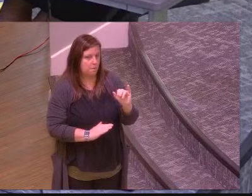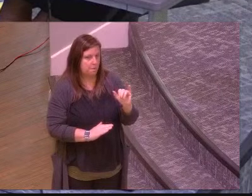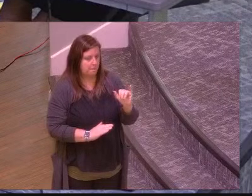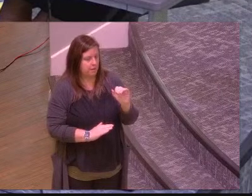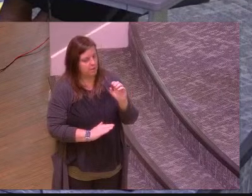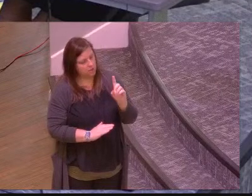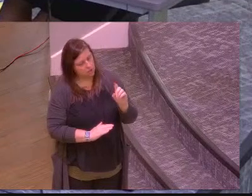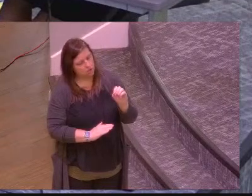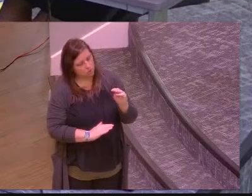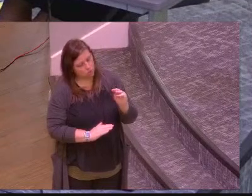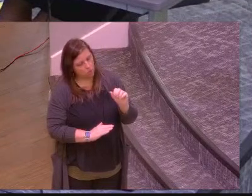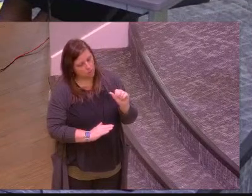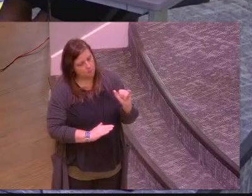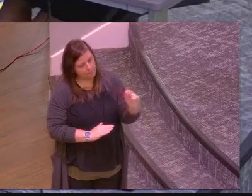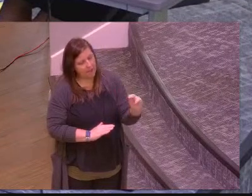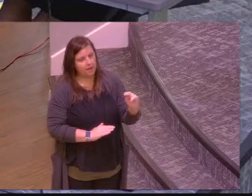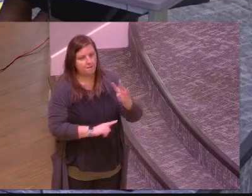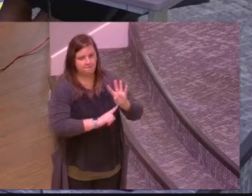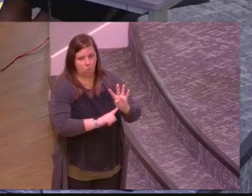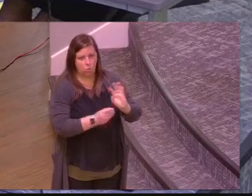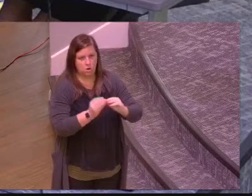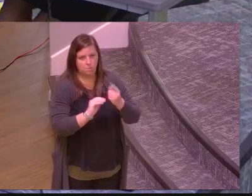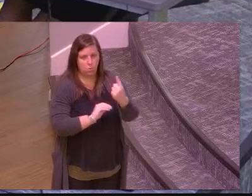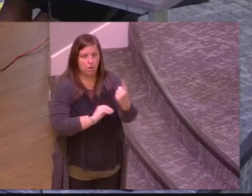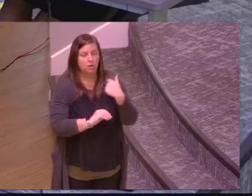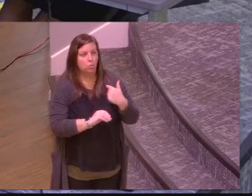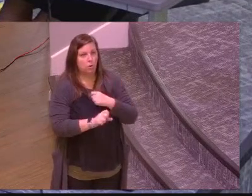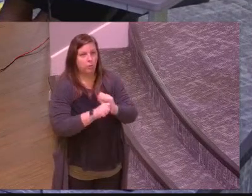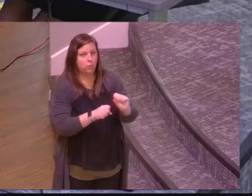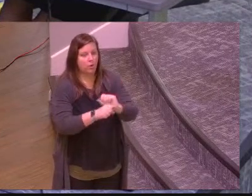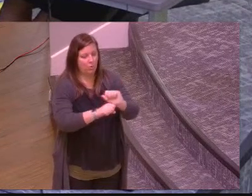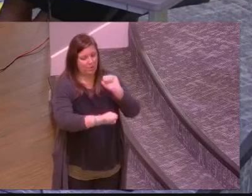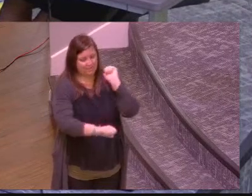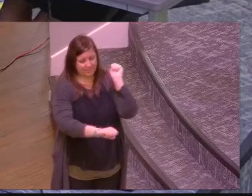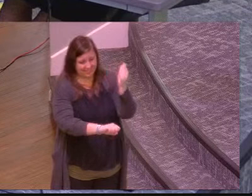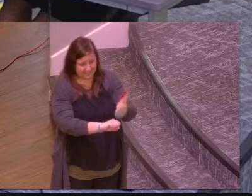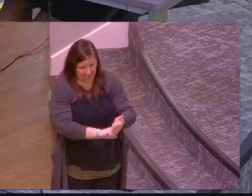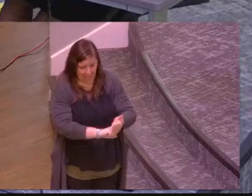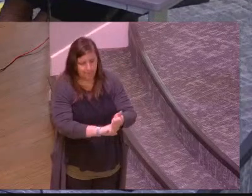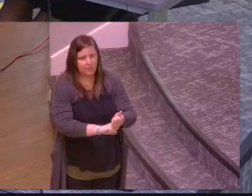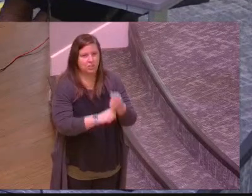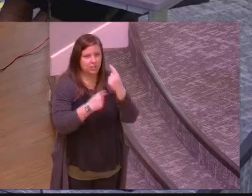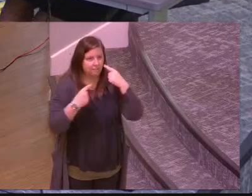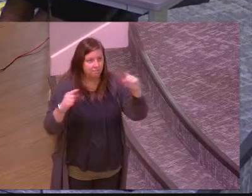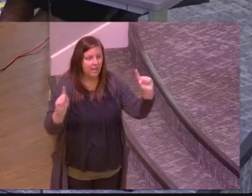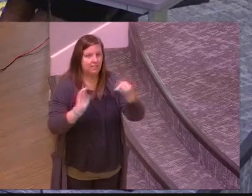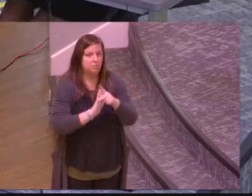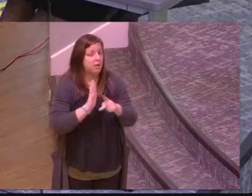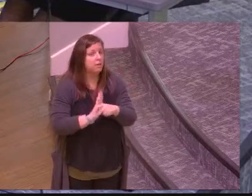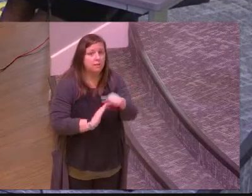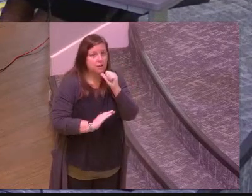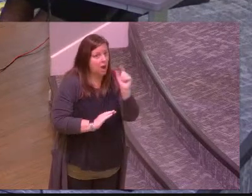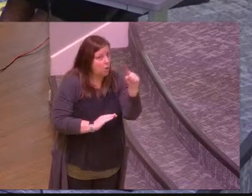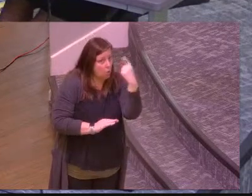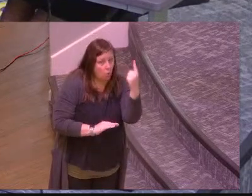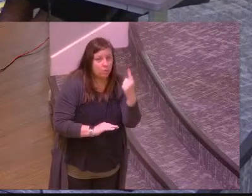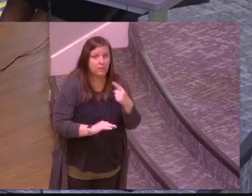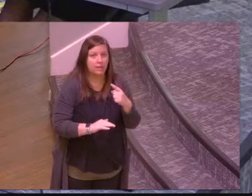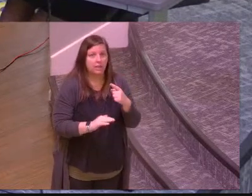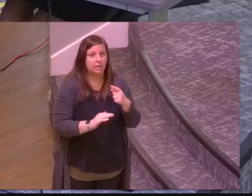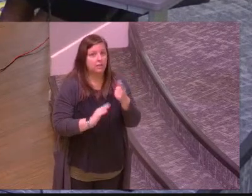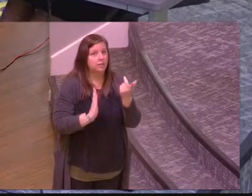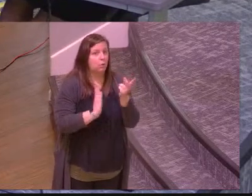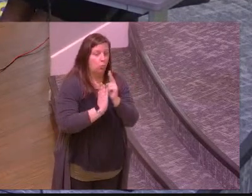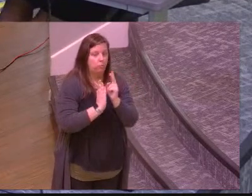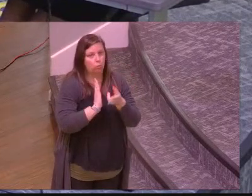to establish effective policies, not just review and approve, but to establish. I love that word there,